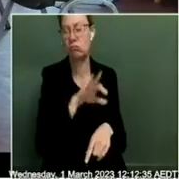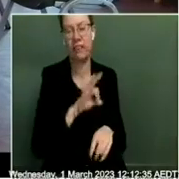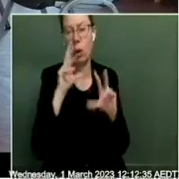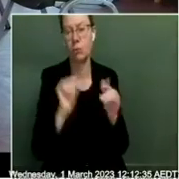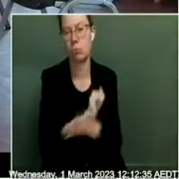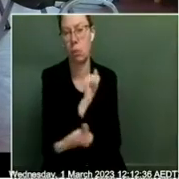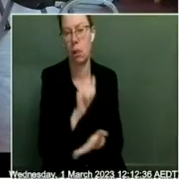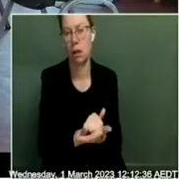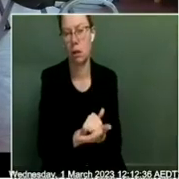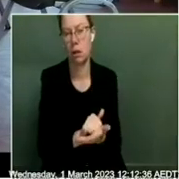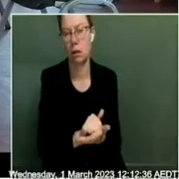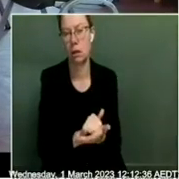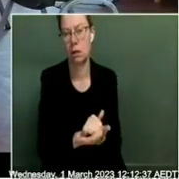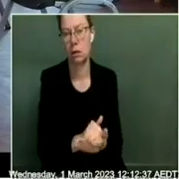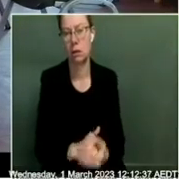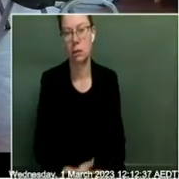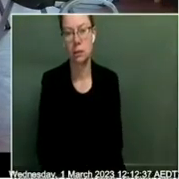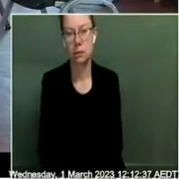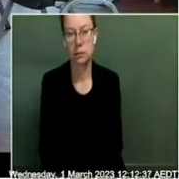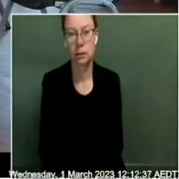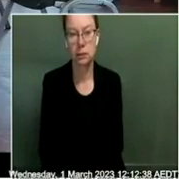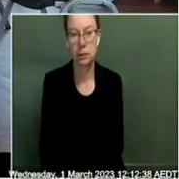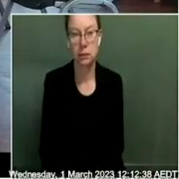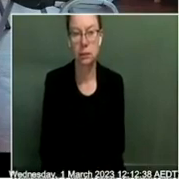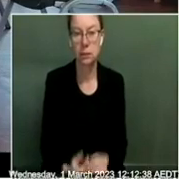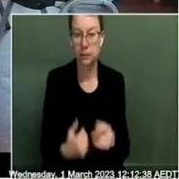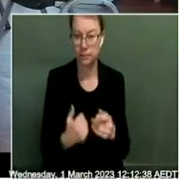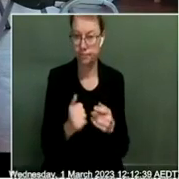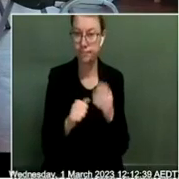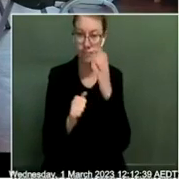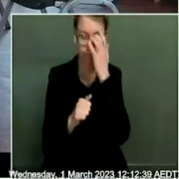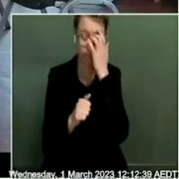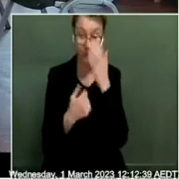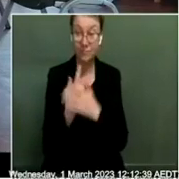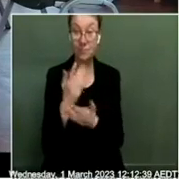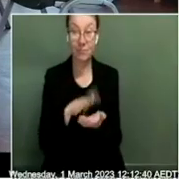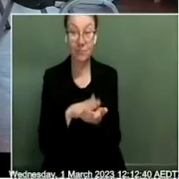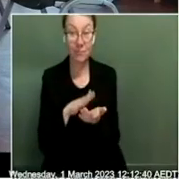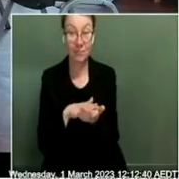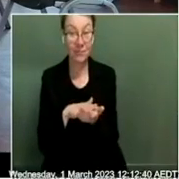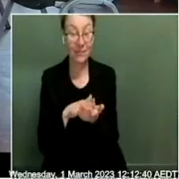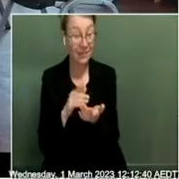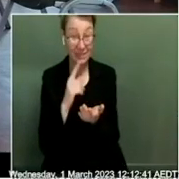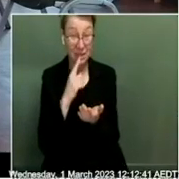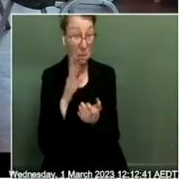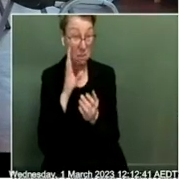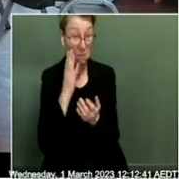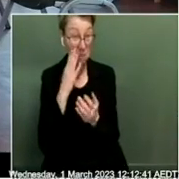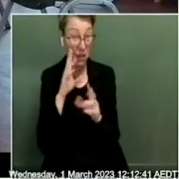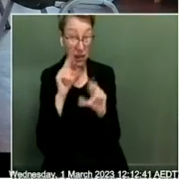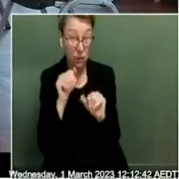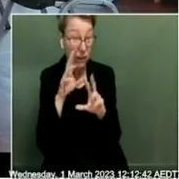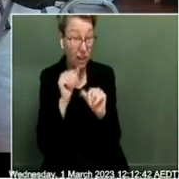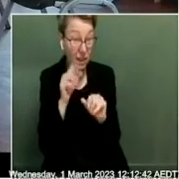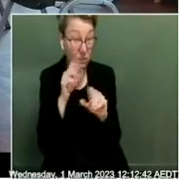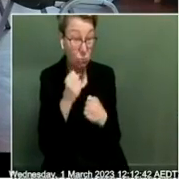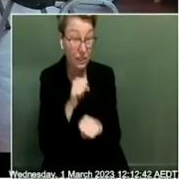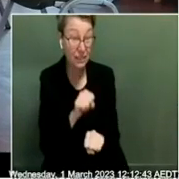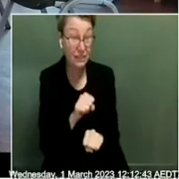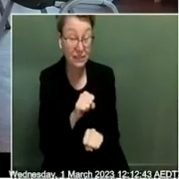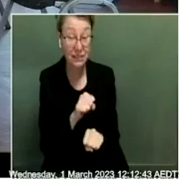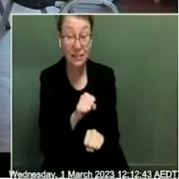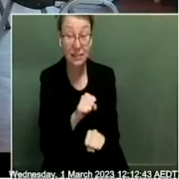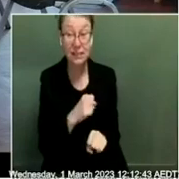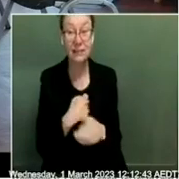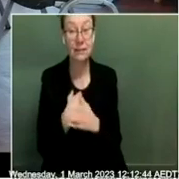day she carried that. Mm. And but you said overprotective. Even to every our reason not to their grandkids. Every reason to have that. Yeah.